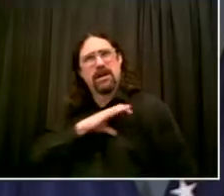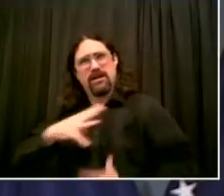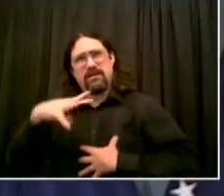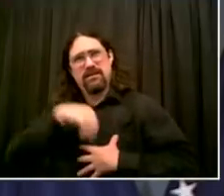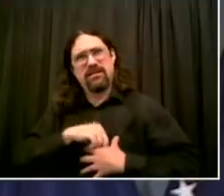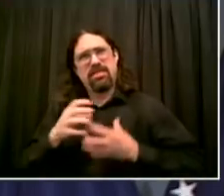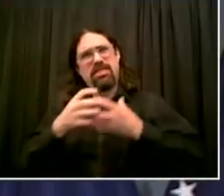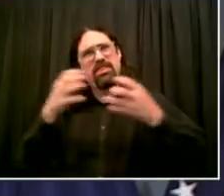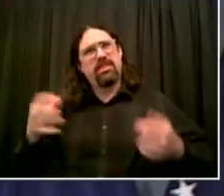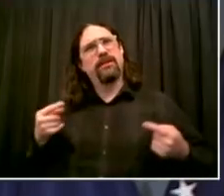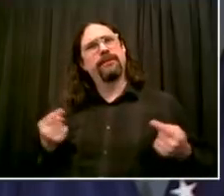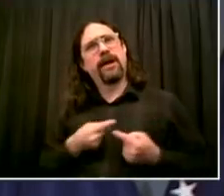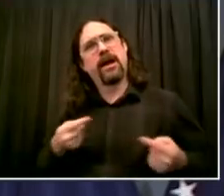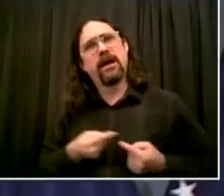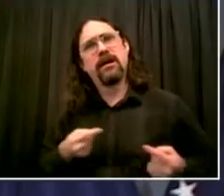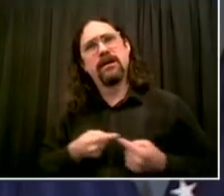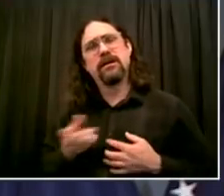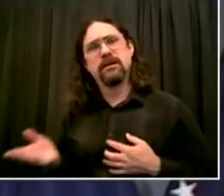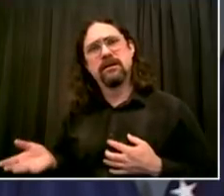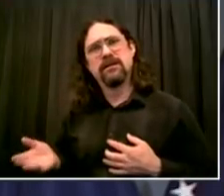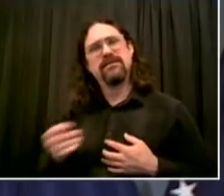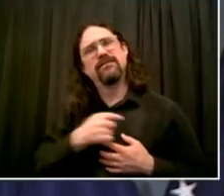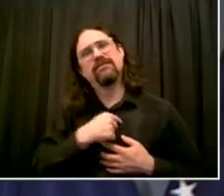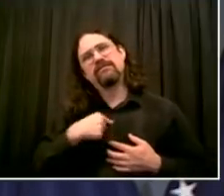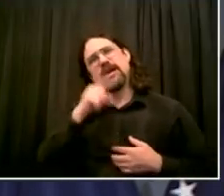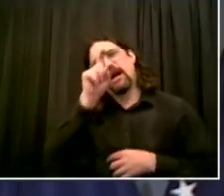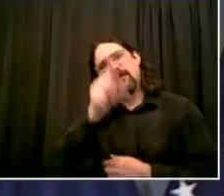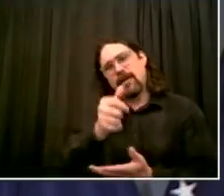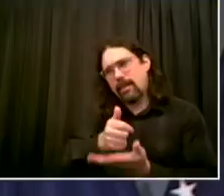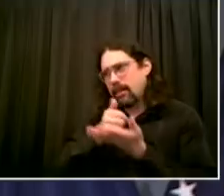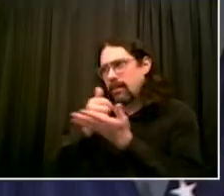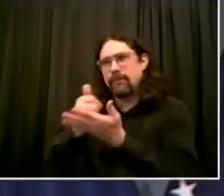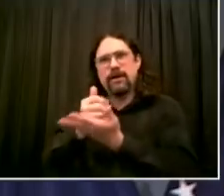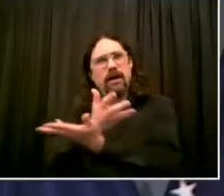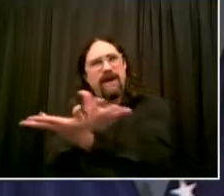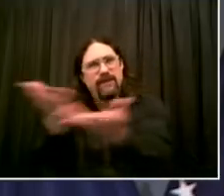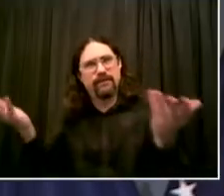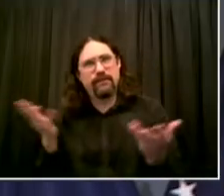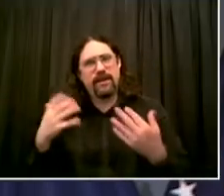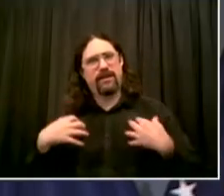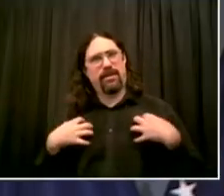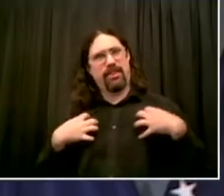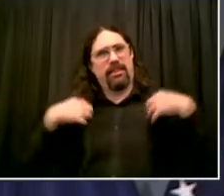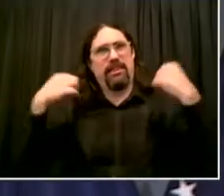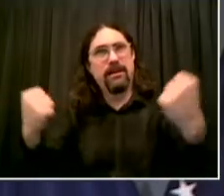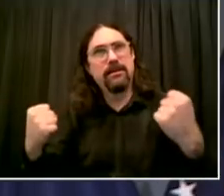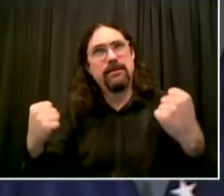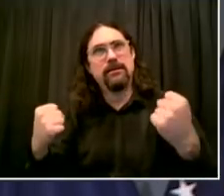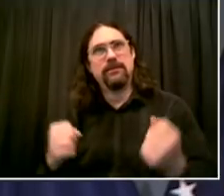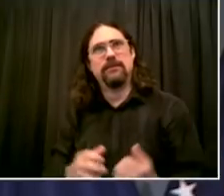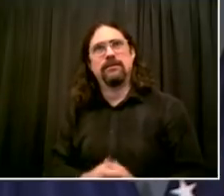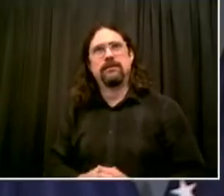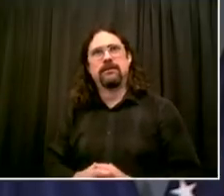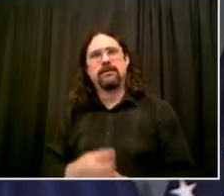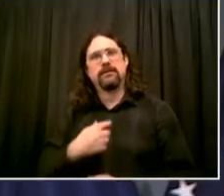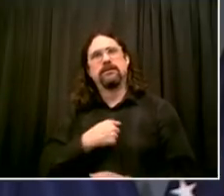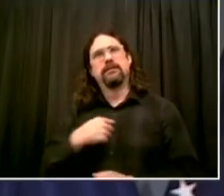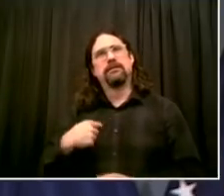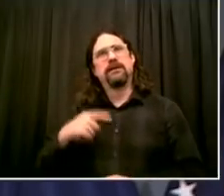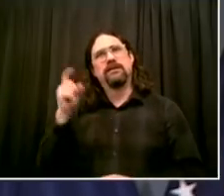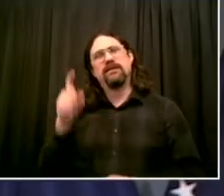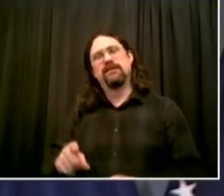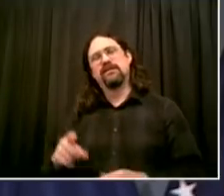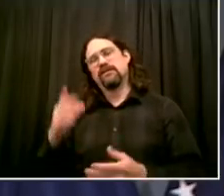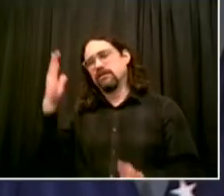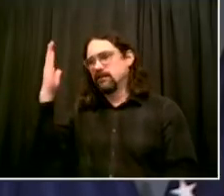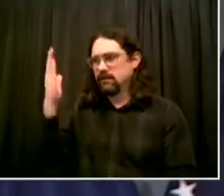understand and we see you, and we know that the work must begin in changing mindsets and healing people and putting a